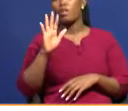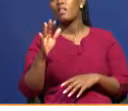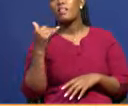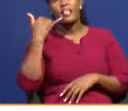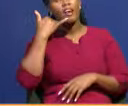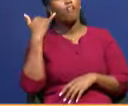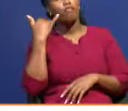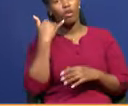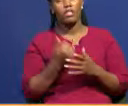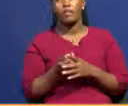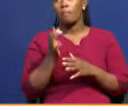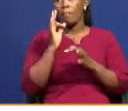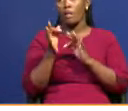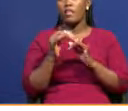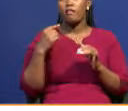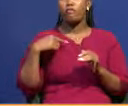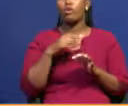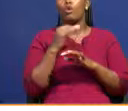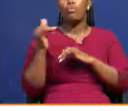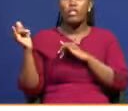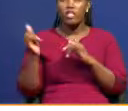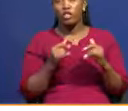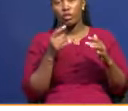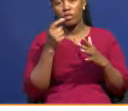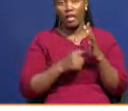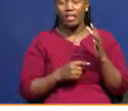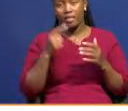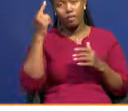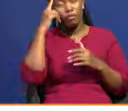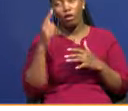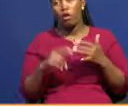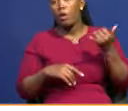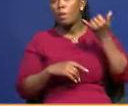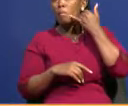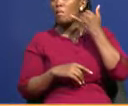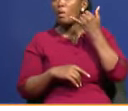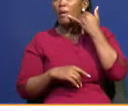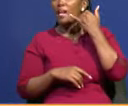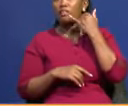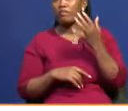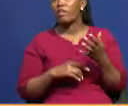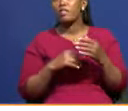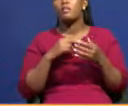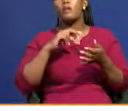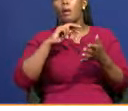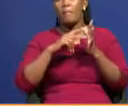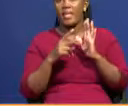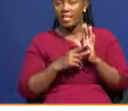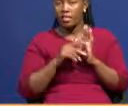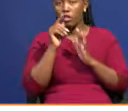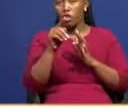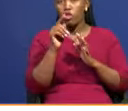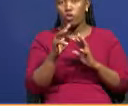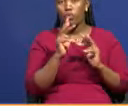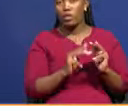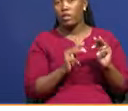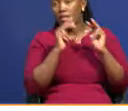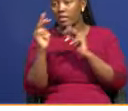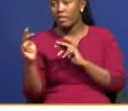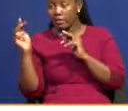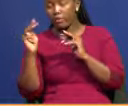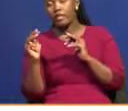also touches on the prices of my mobile phones, then it means you shifting that ability to pay